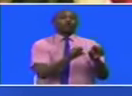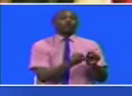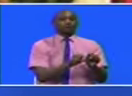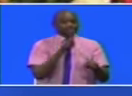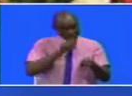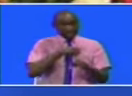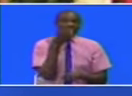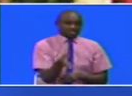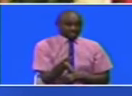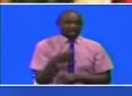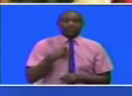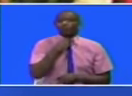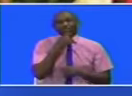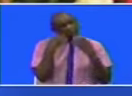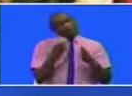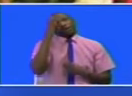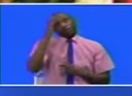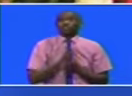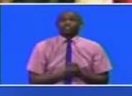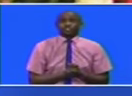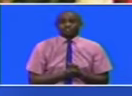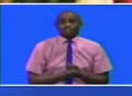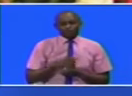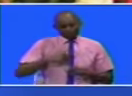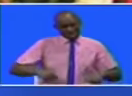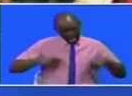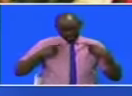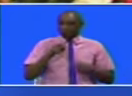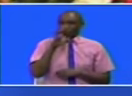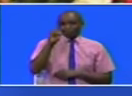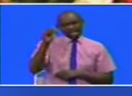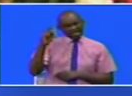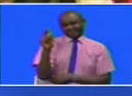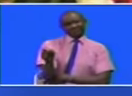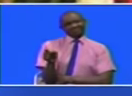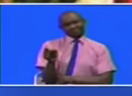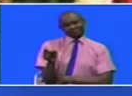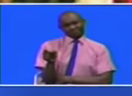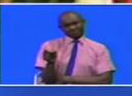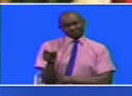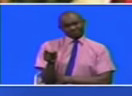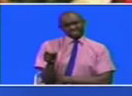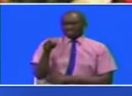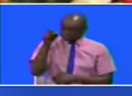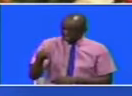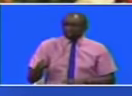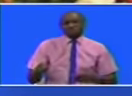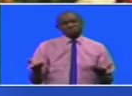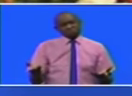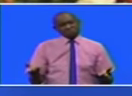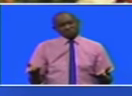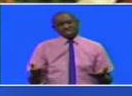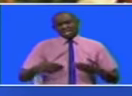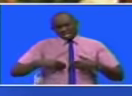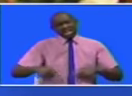he was with us. I want to thank God for the life of Mark. He did not live